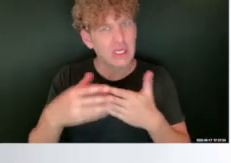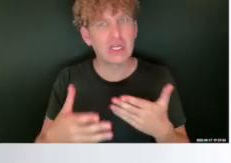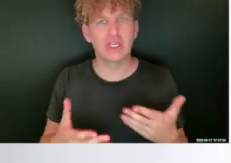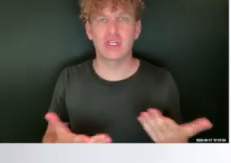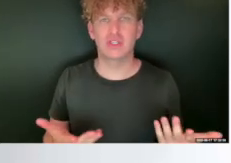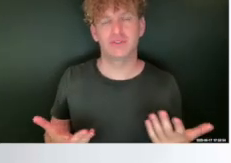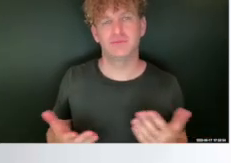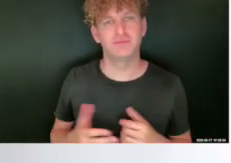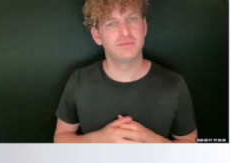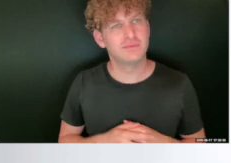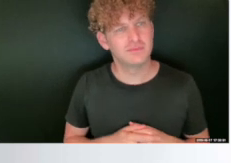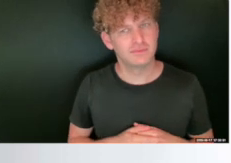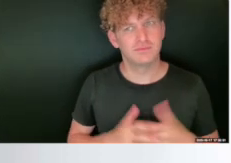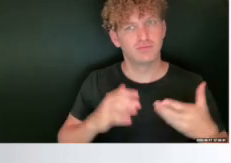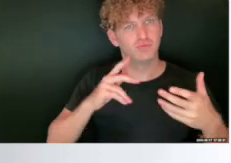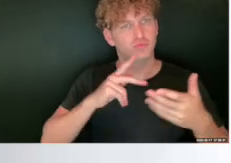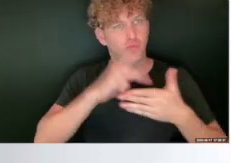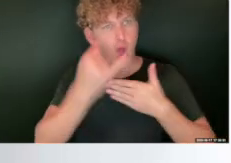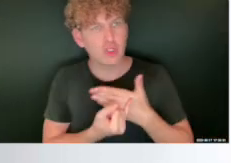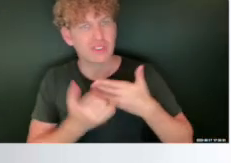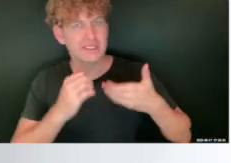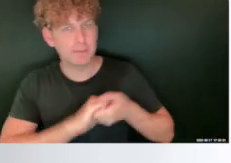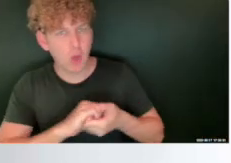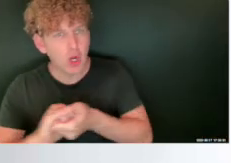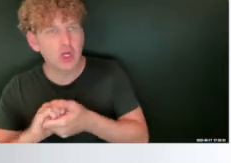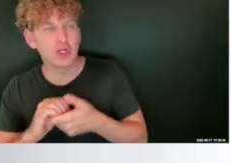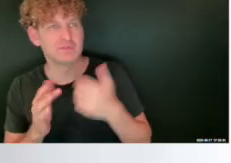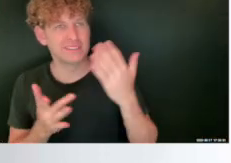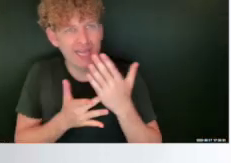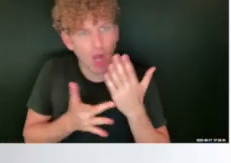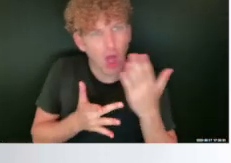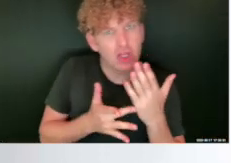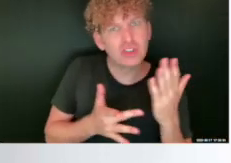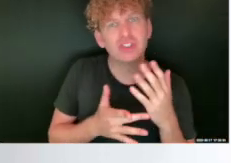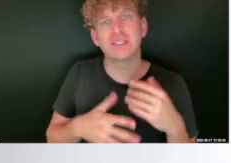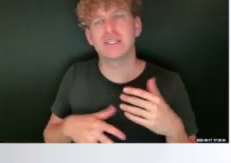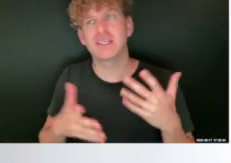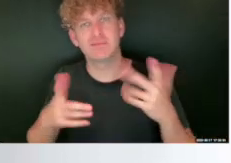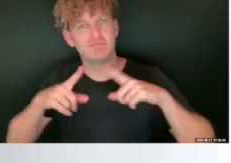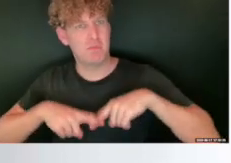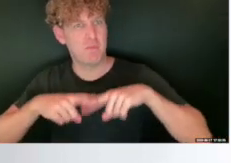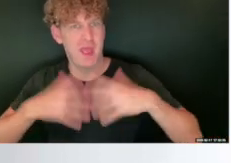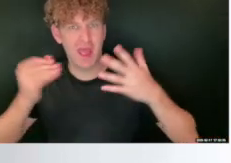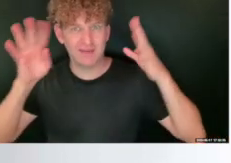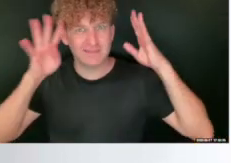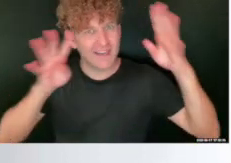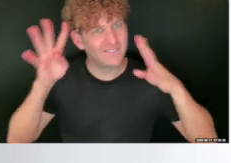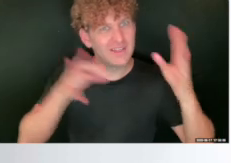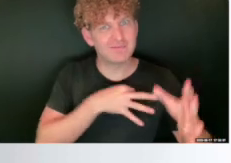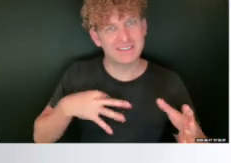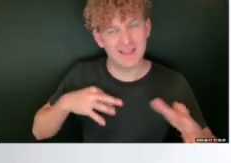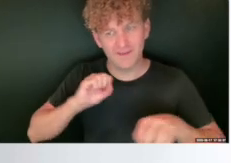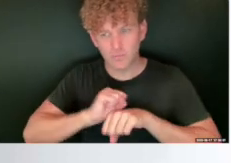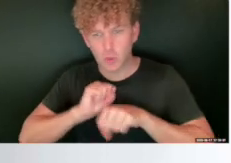pedestrian infrastructure projects, car share and bike share projects, and broad communication and